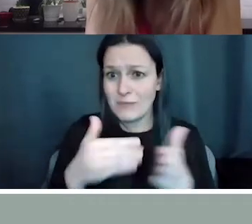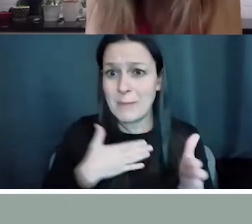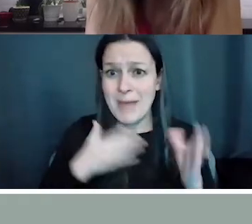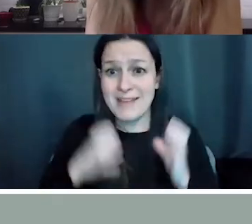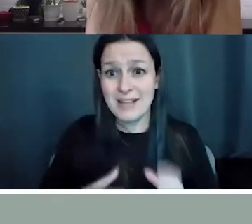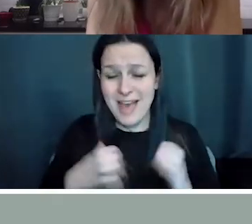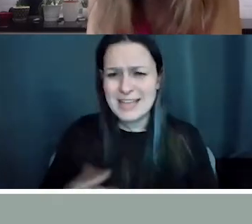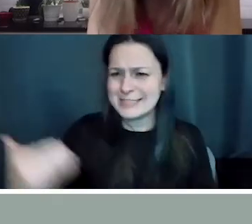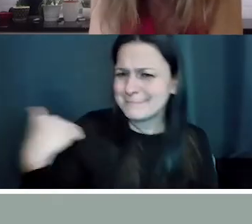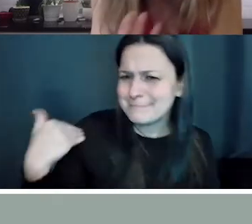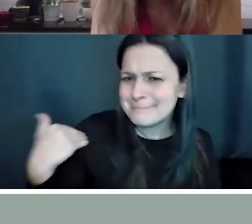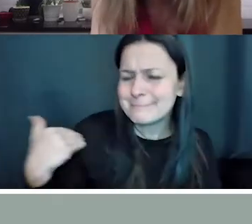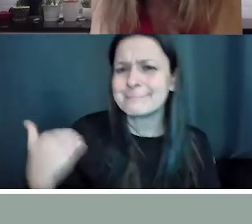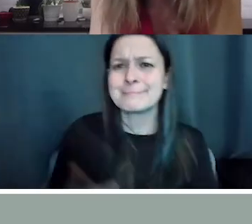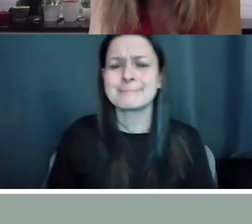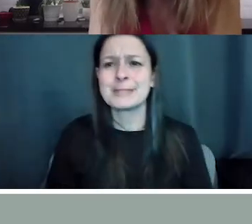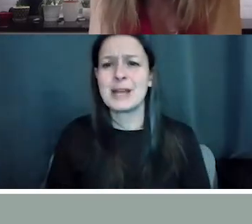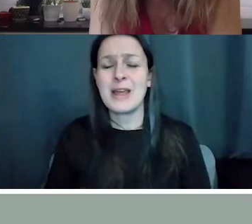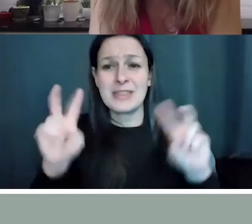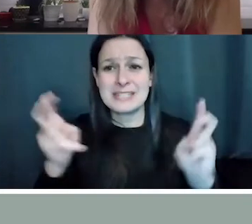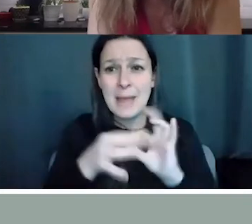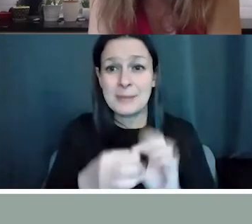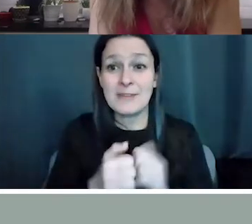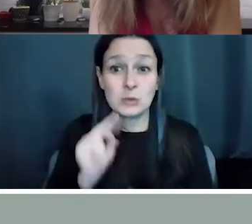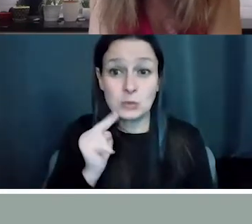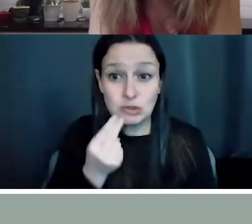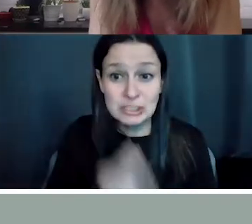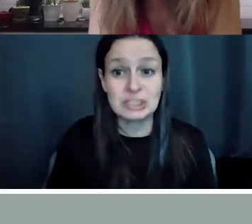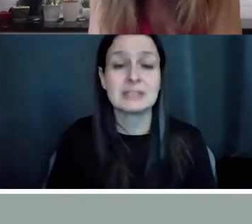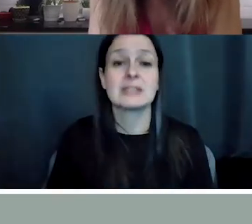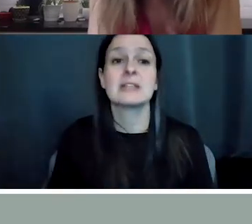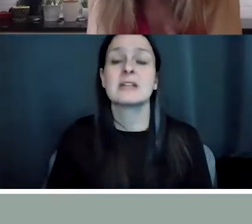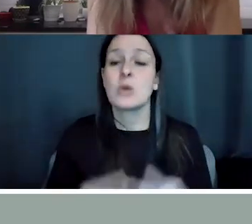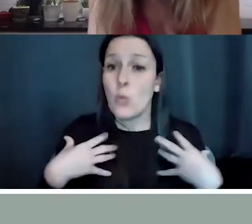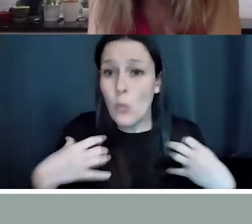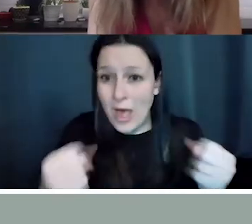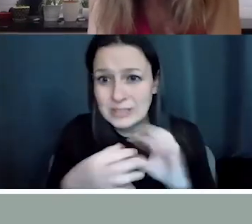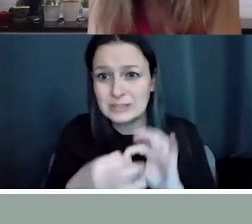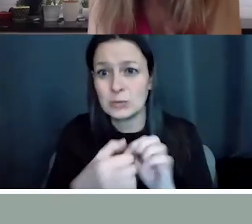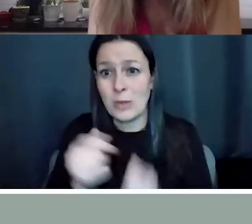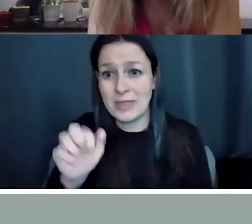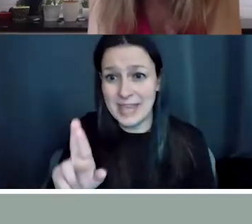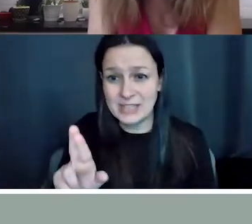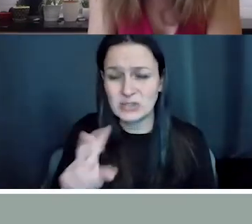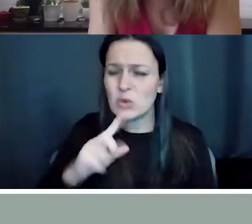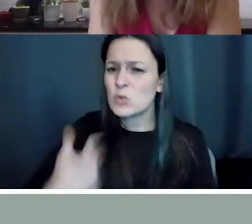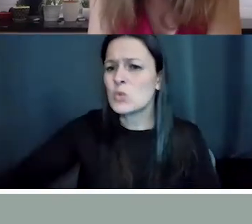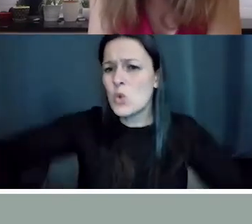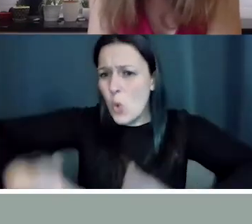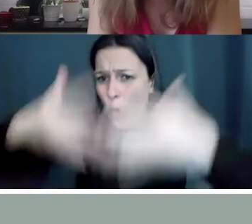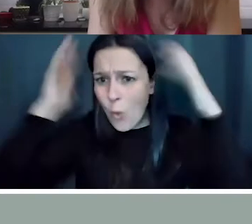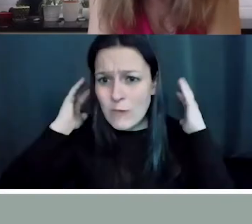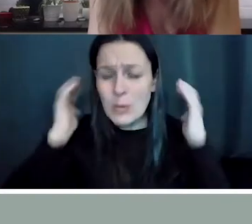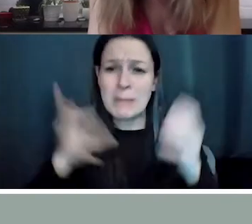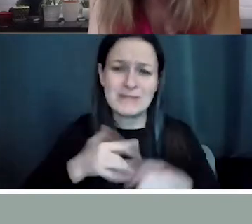is that the whole topic of nutrition and wellness for cancer, it can be really overwhelming and